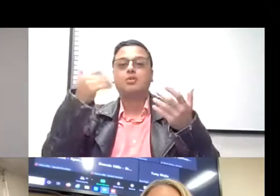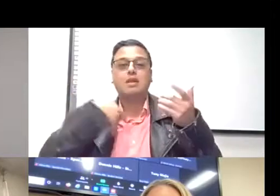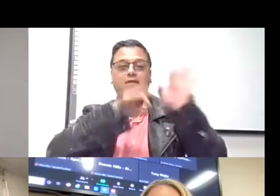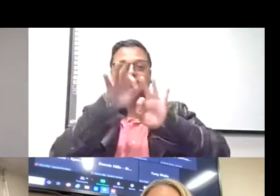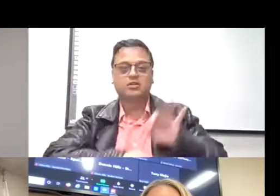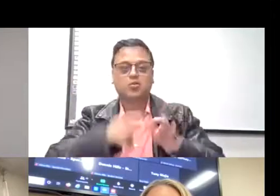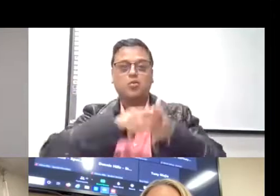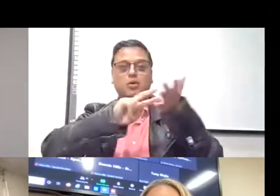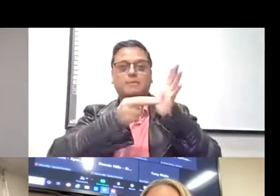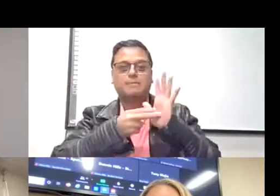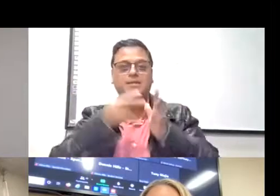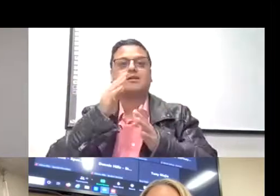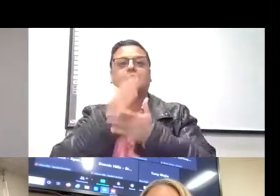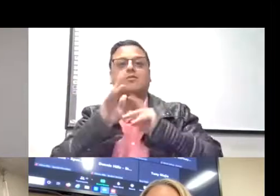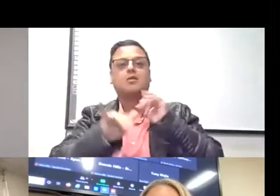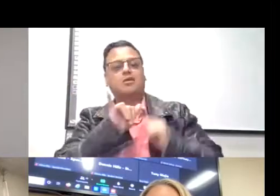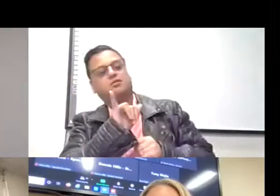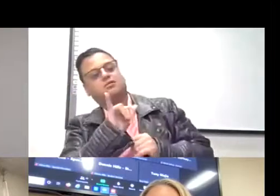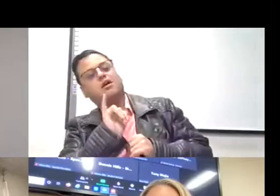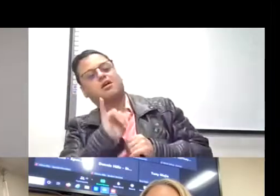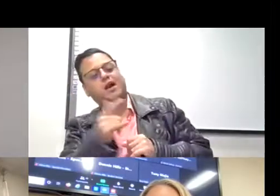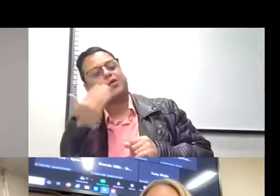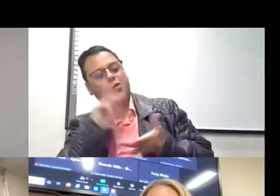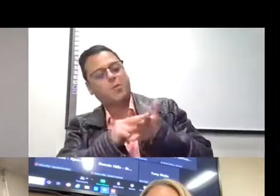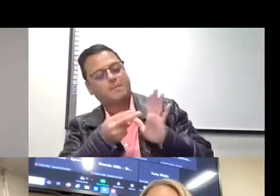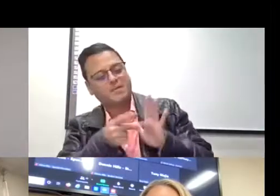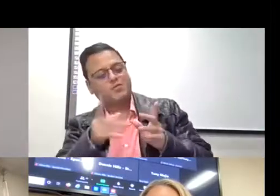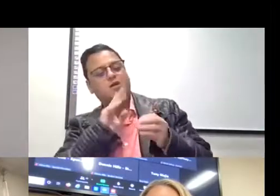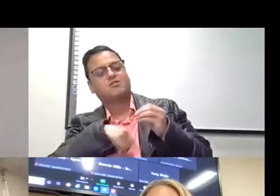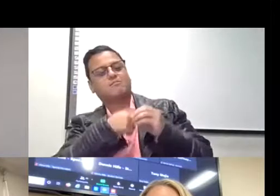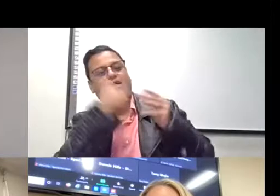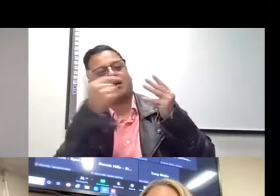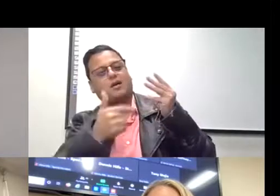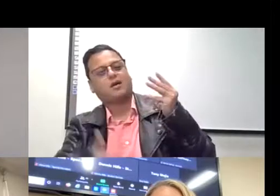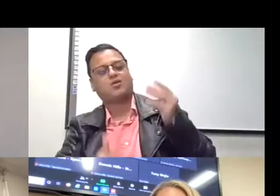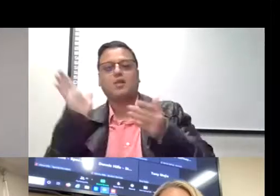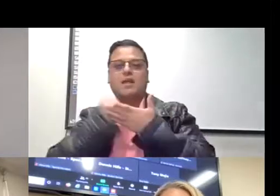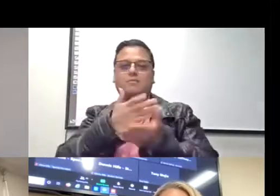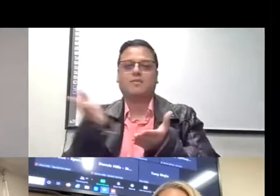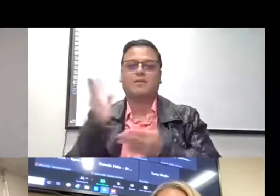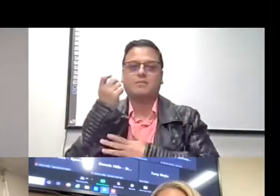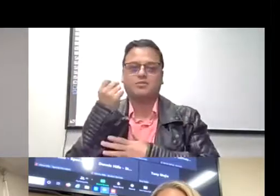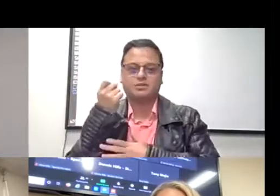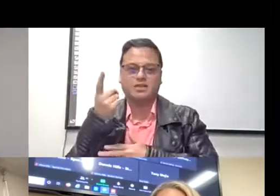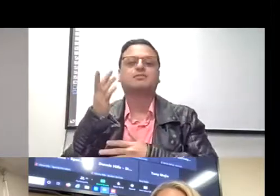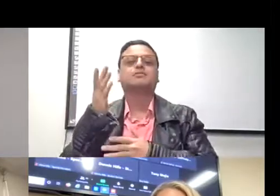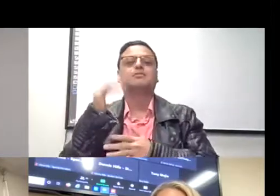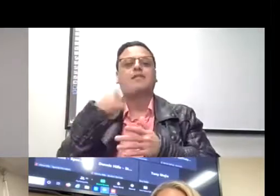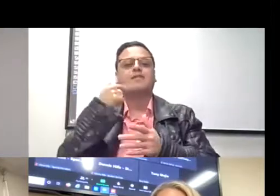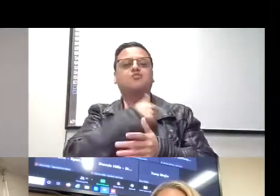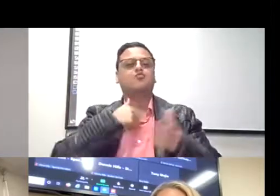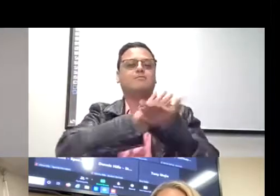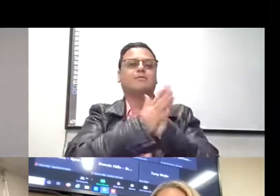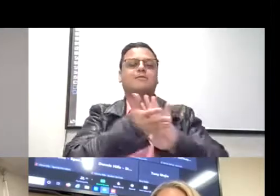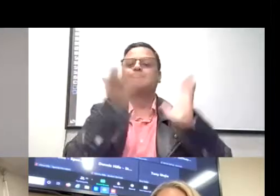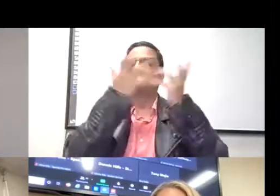so that people have some idea like, oh, this is what they're actually going to be talking about. So, I mean, it's one of those things that I think we all get used to, sort of the alphabet